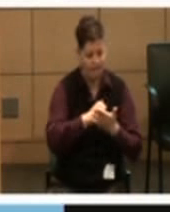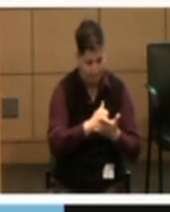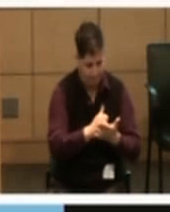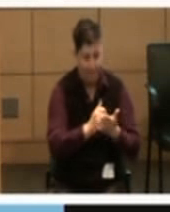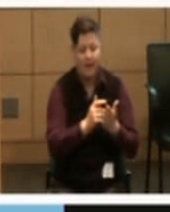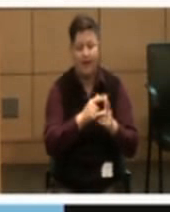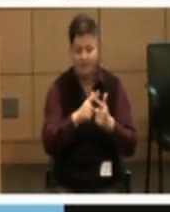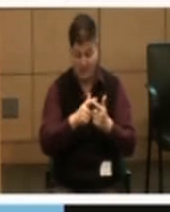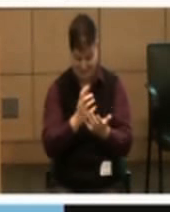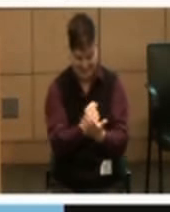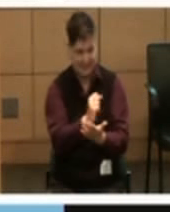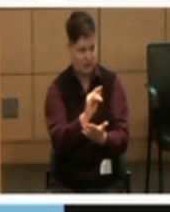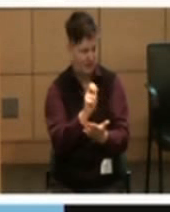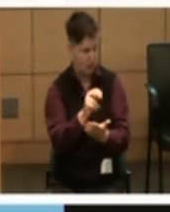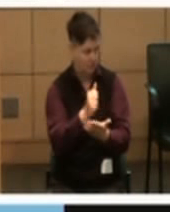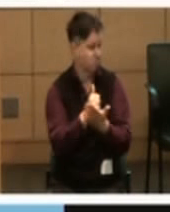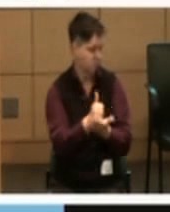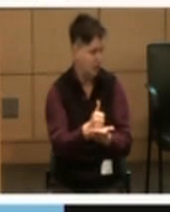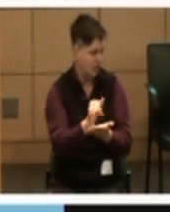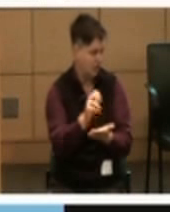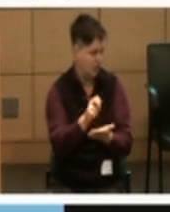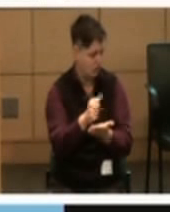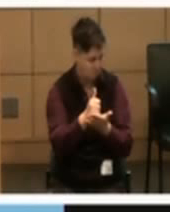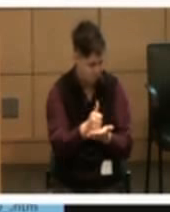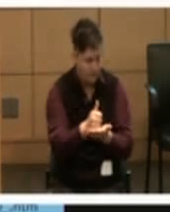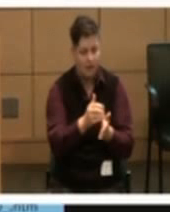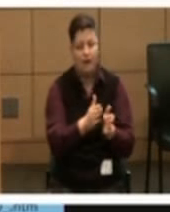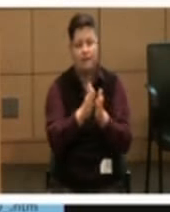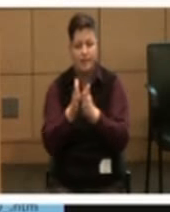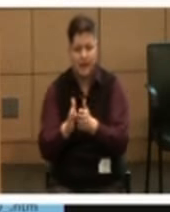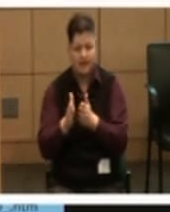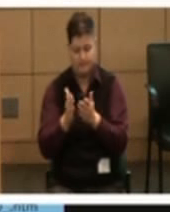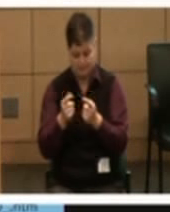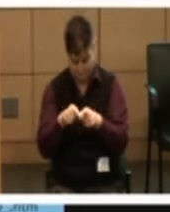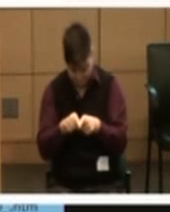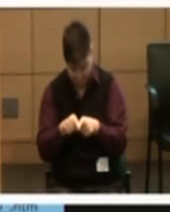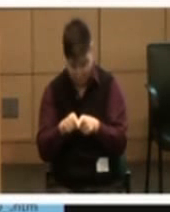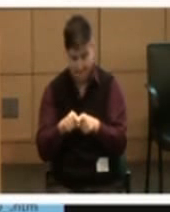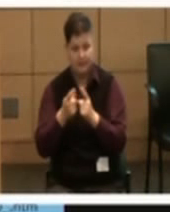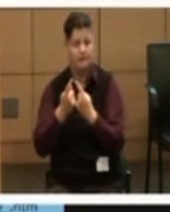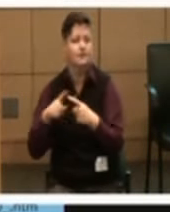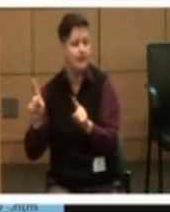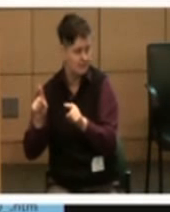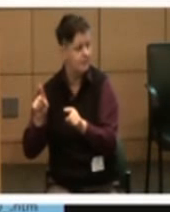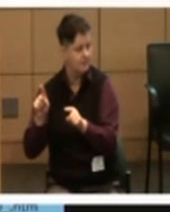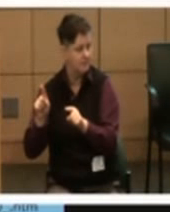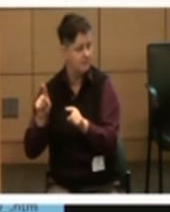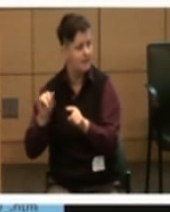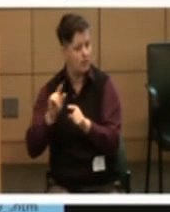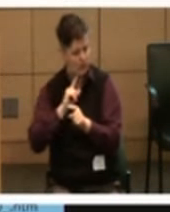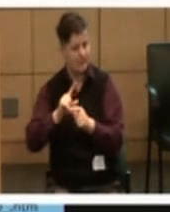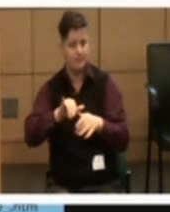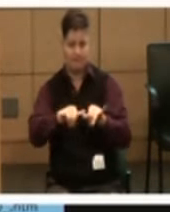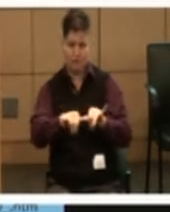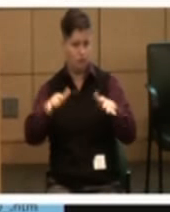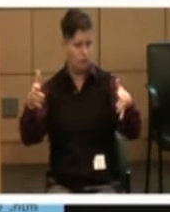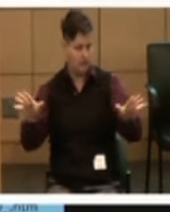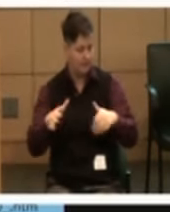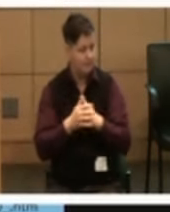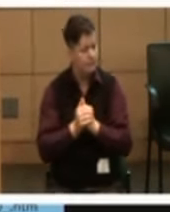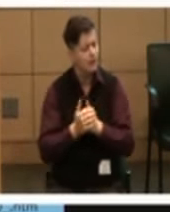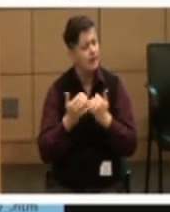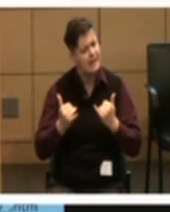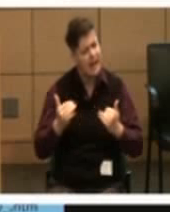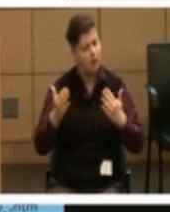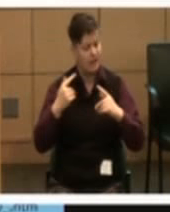and educators, parents in the room. Now, what about children with unilateral hearing loss? Where are